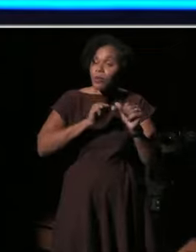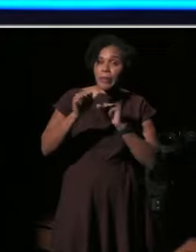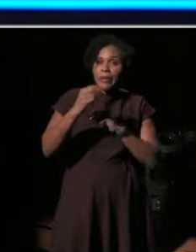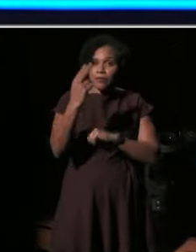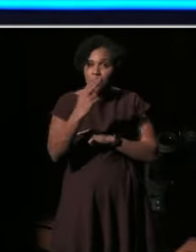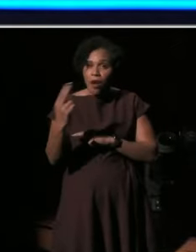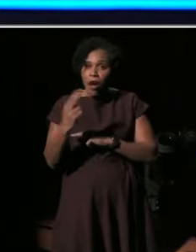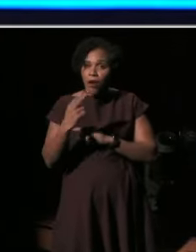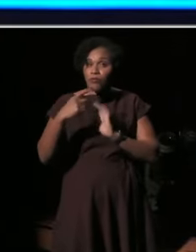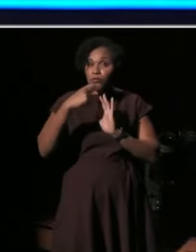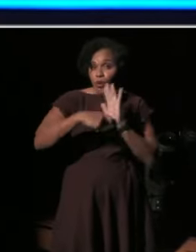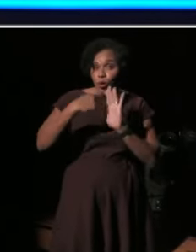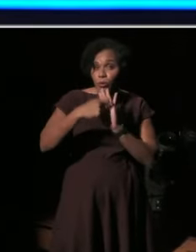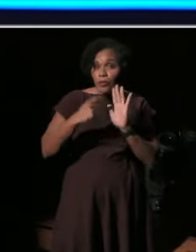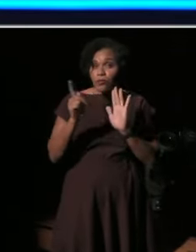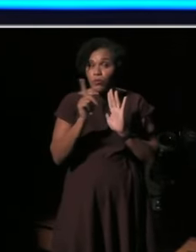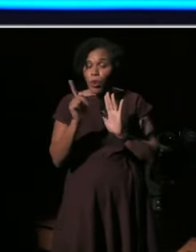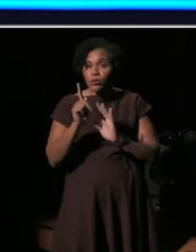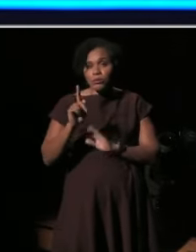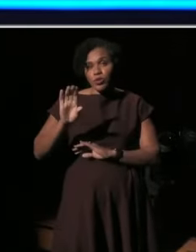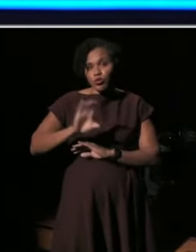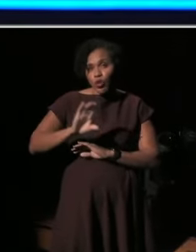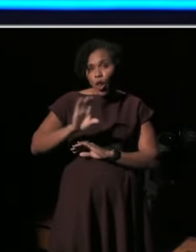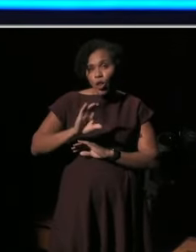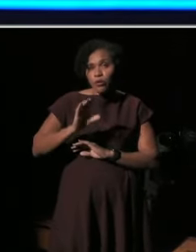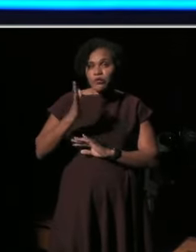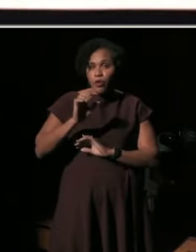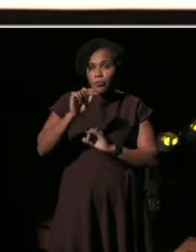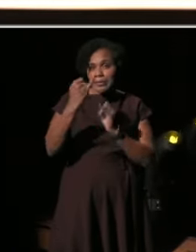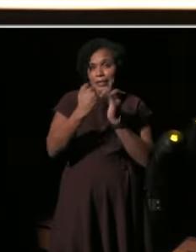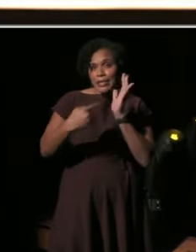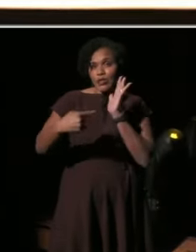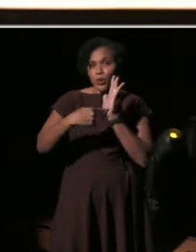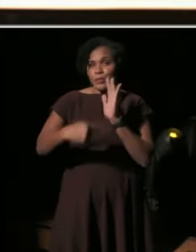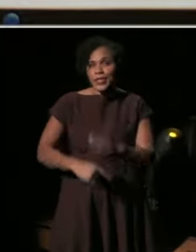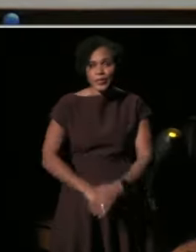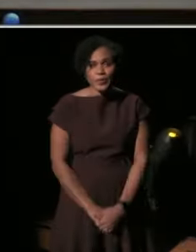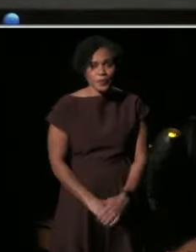Arts Documentary is Salt by Selena Thompson.